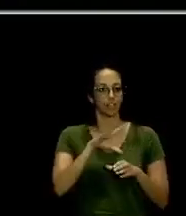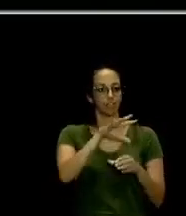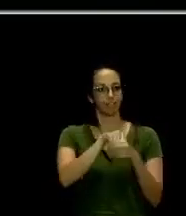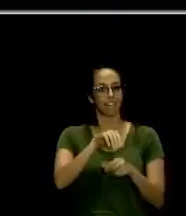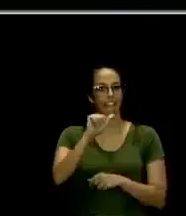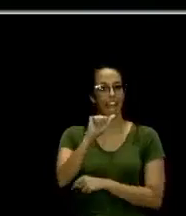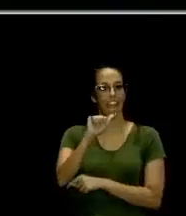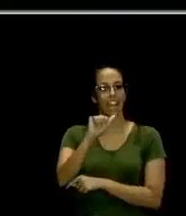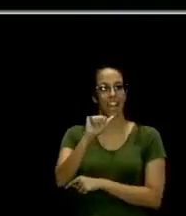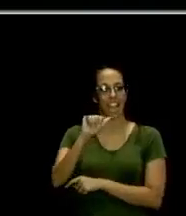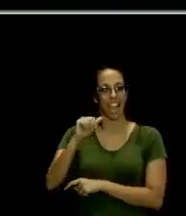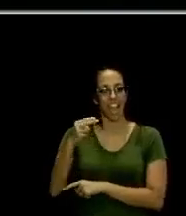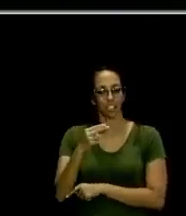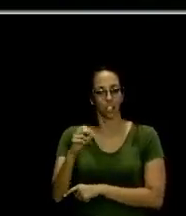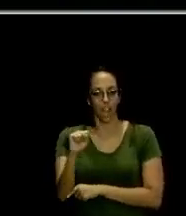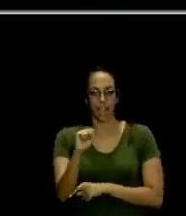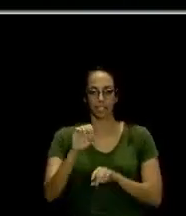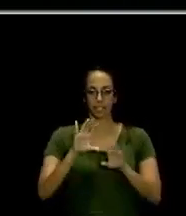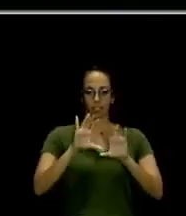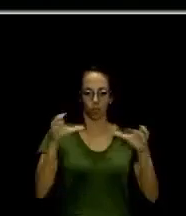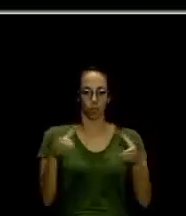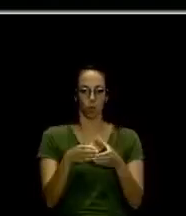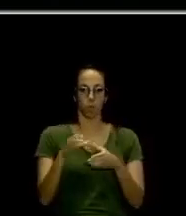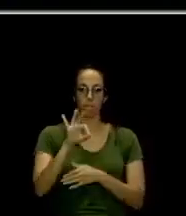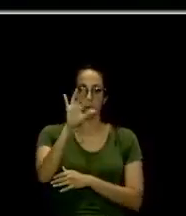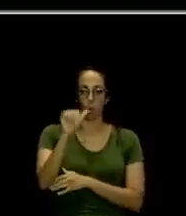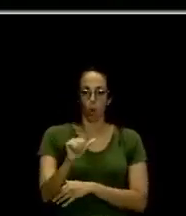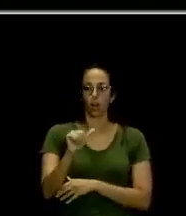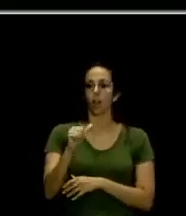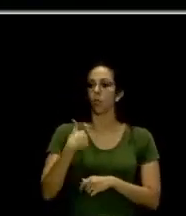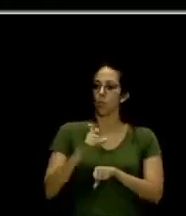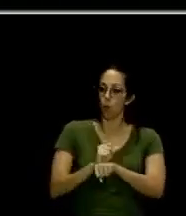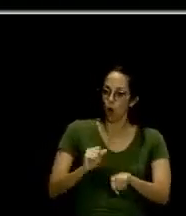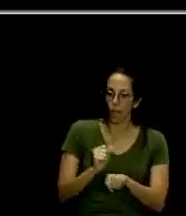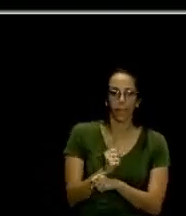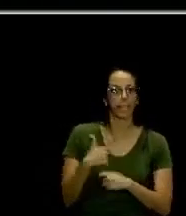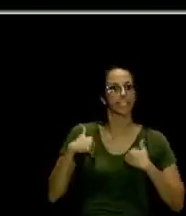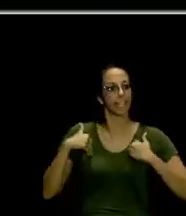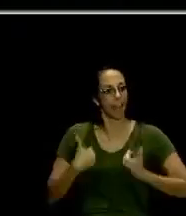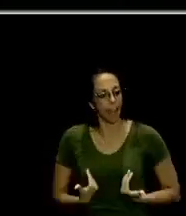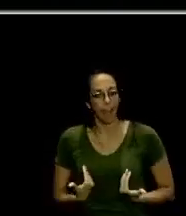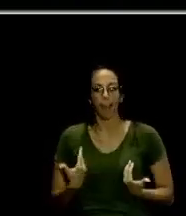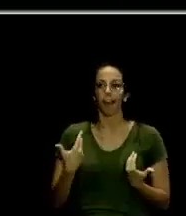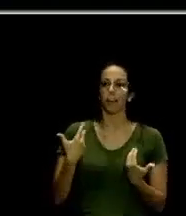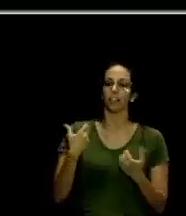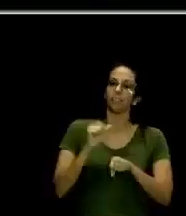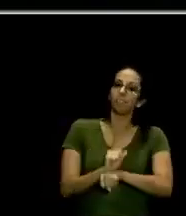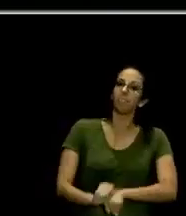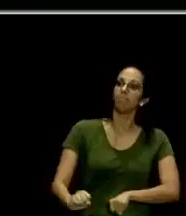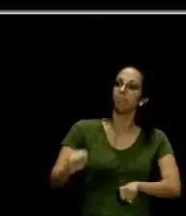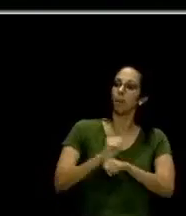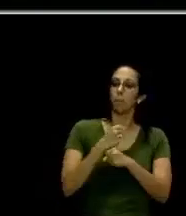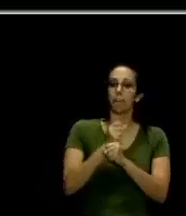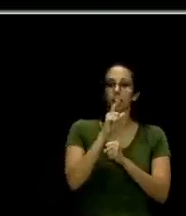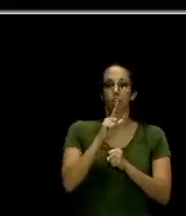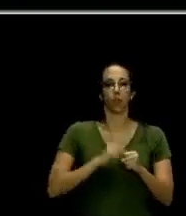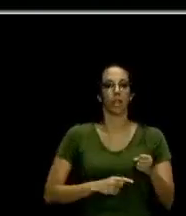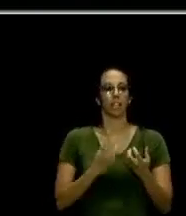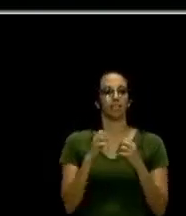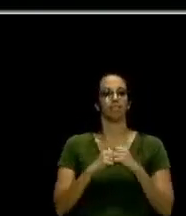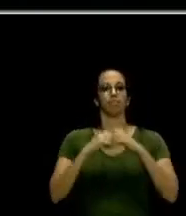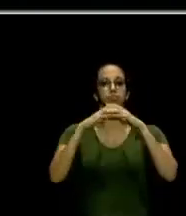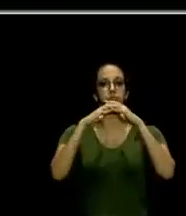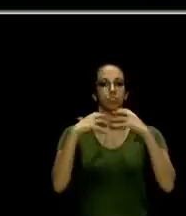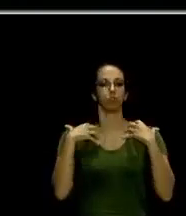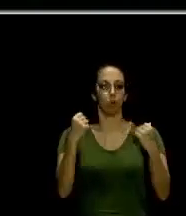HHS field in Florida who are working tirelessly and seamlessly to make the system stronger. For